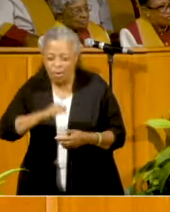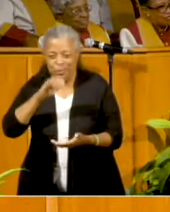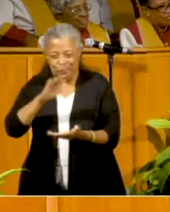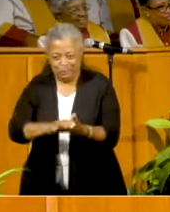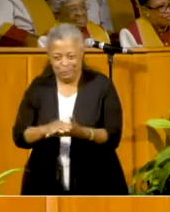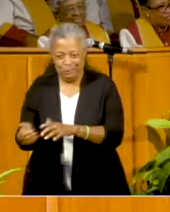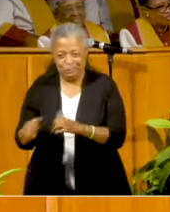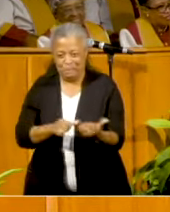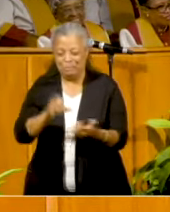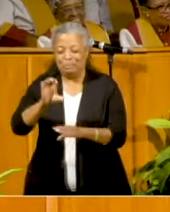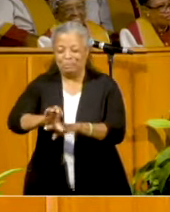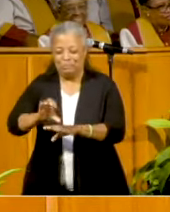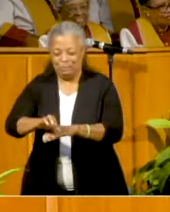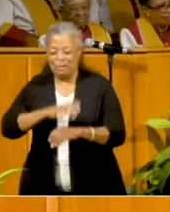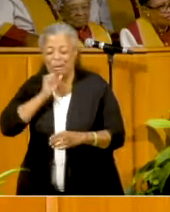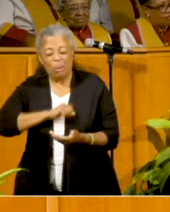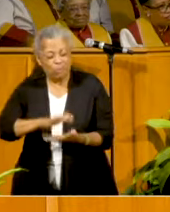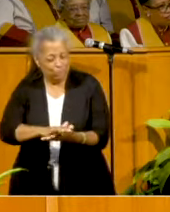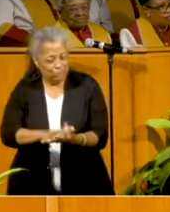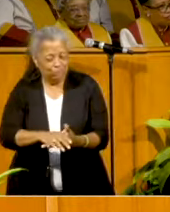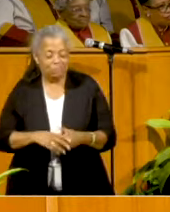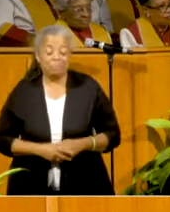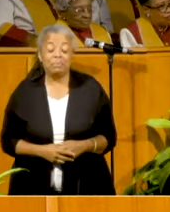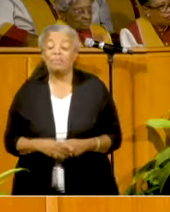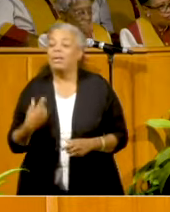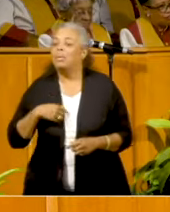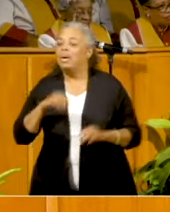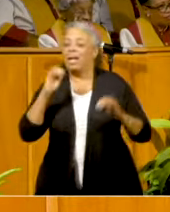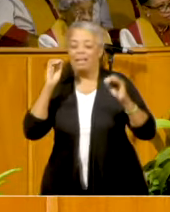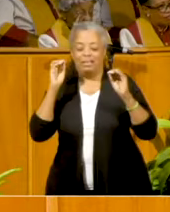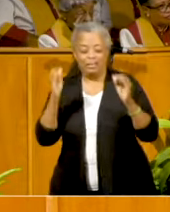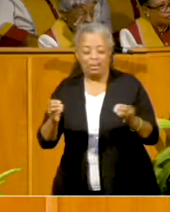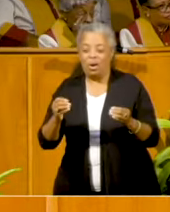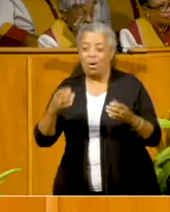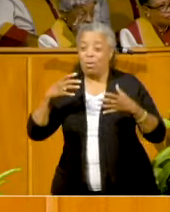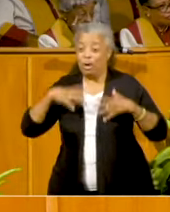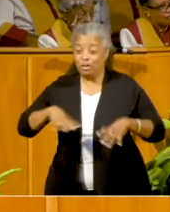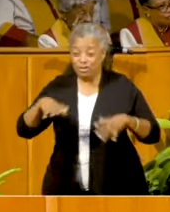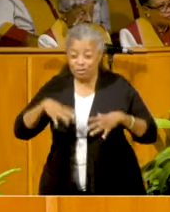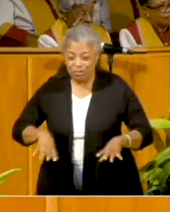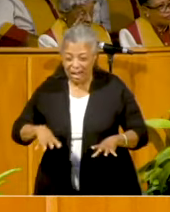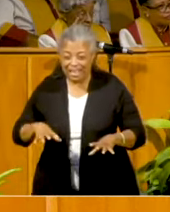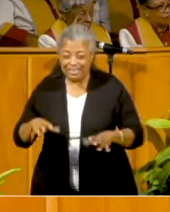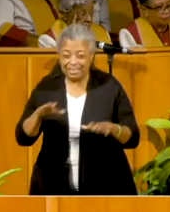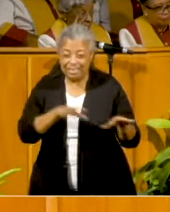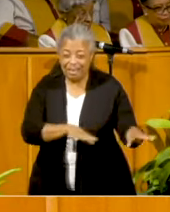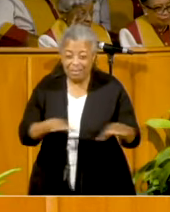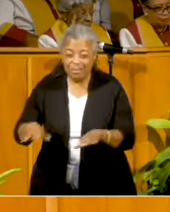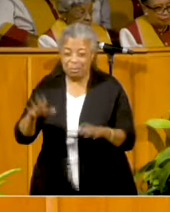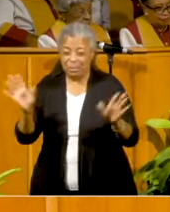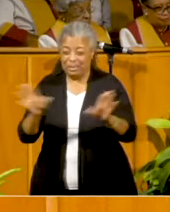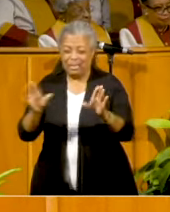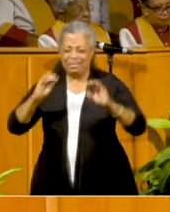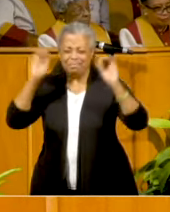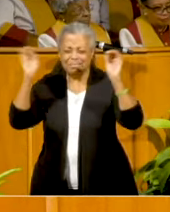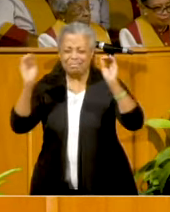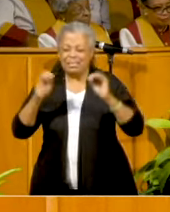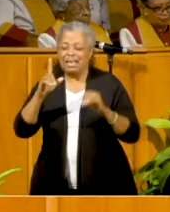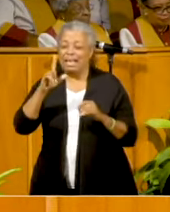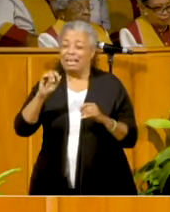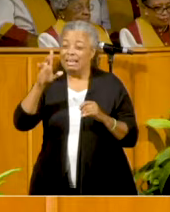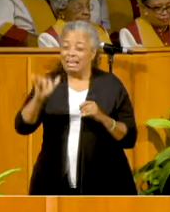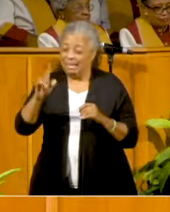school Baptist church. Old school. We didn't have dressed down Sundays. Not a